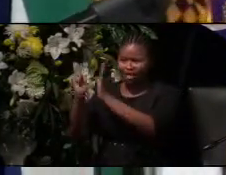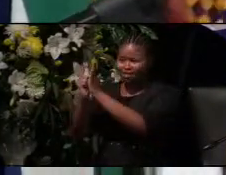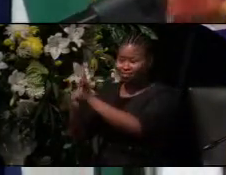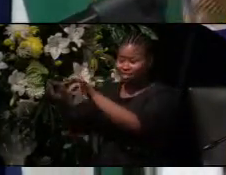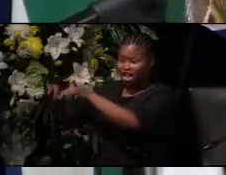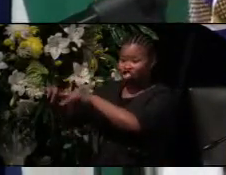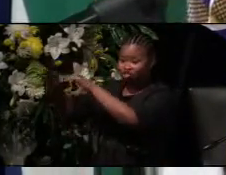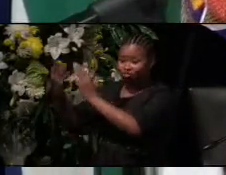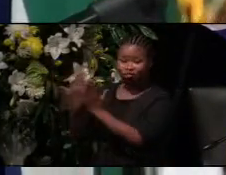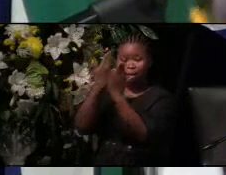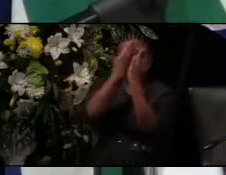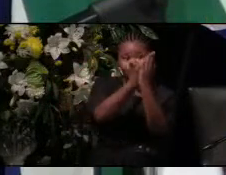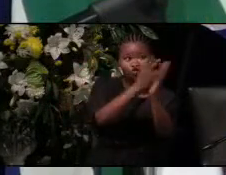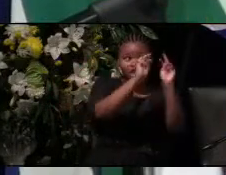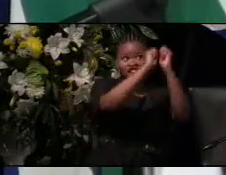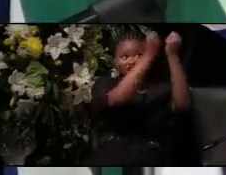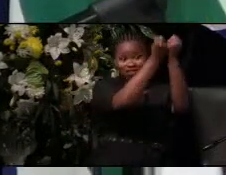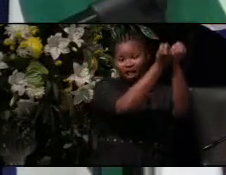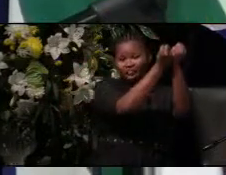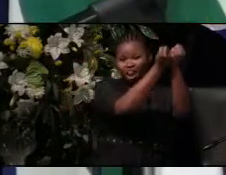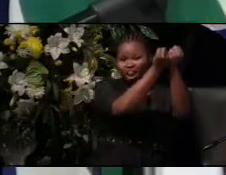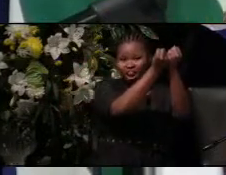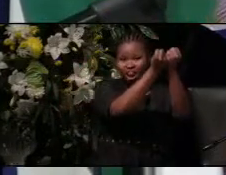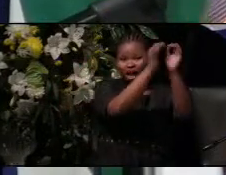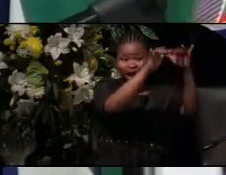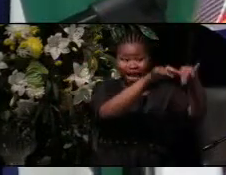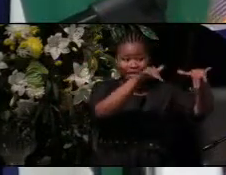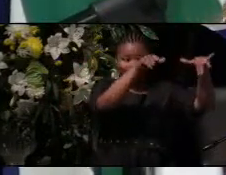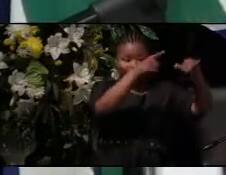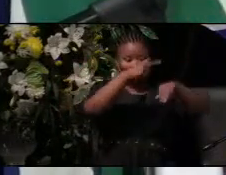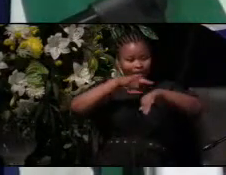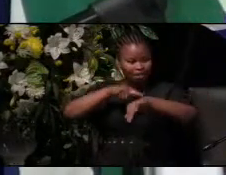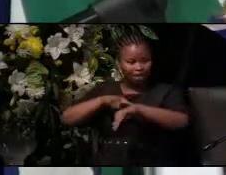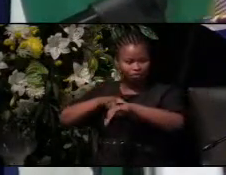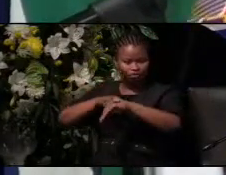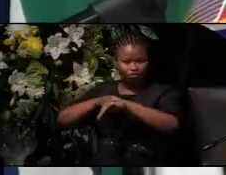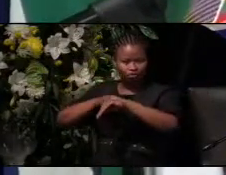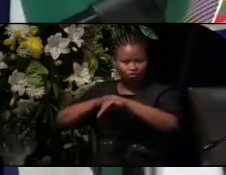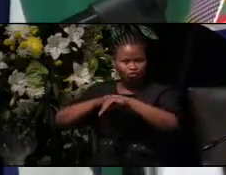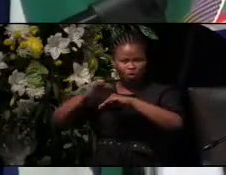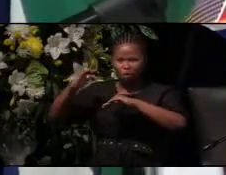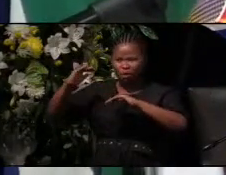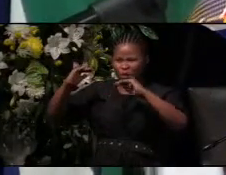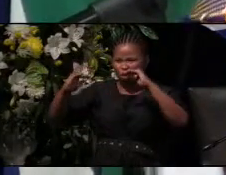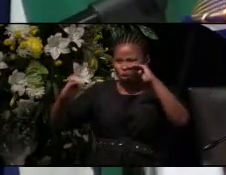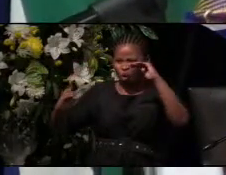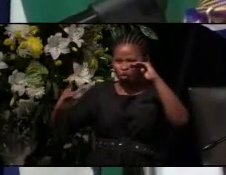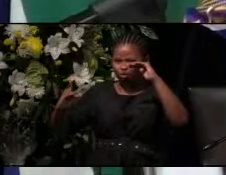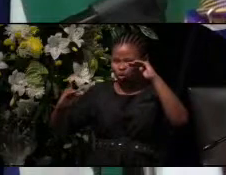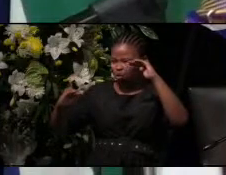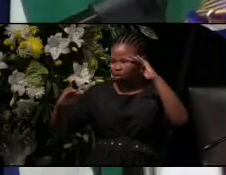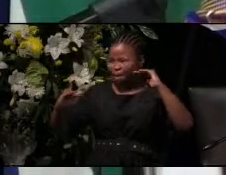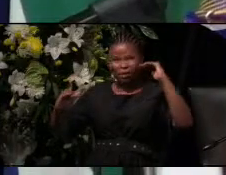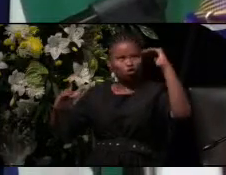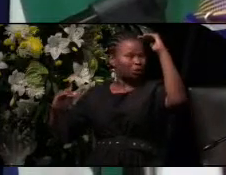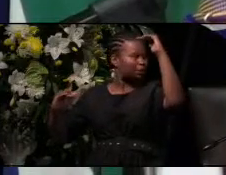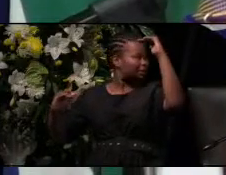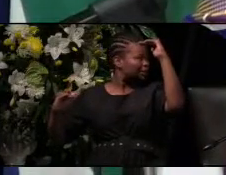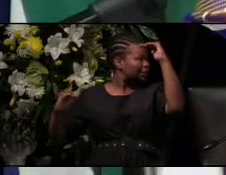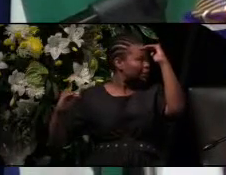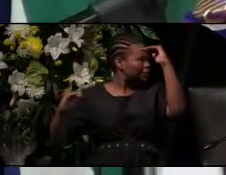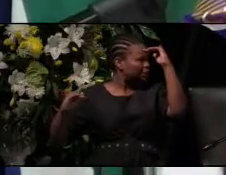legislature submit to National Assembly and by that time we're below to that majority